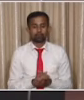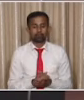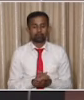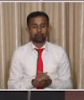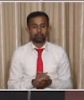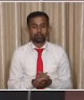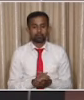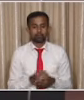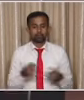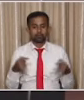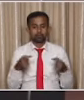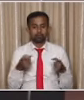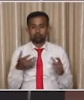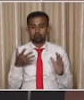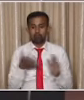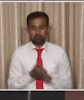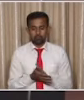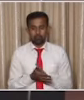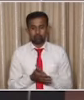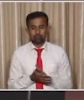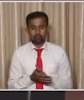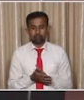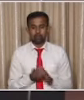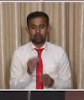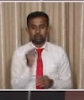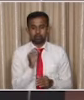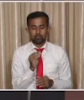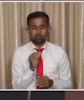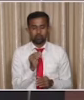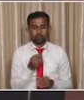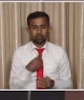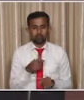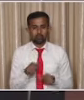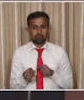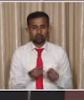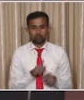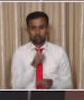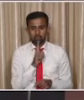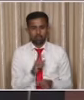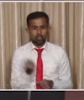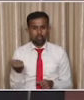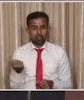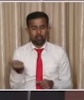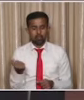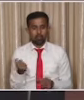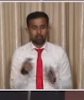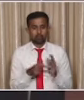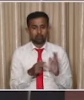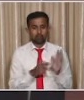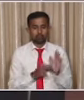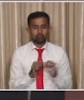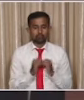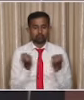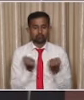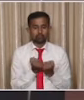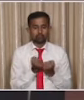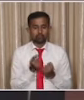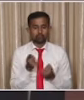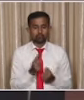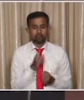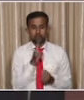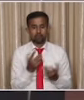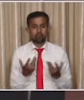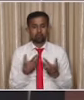crime. But we have not said so in the UN. We have never uttered a word.